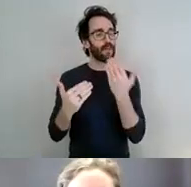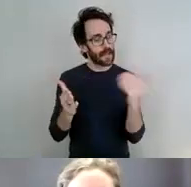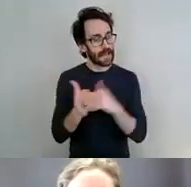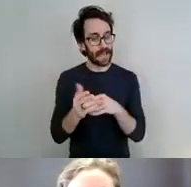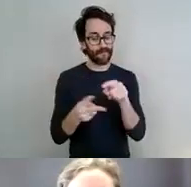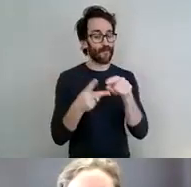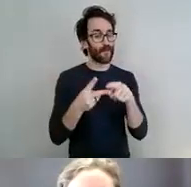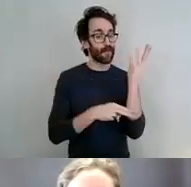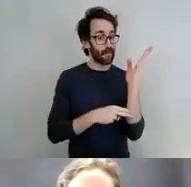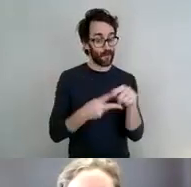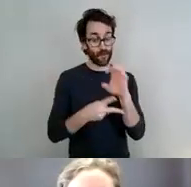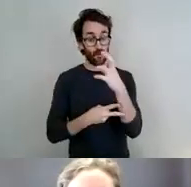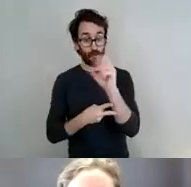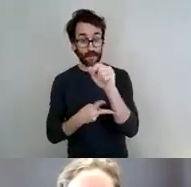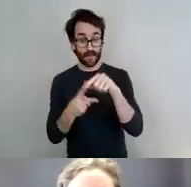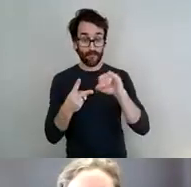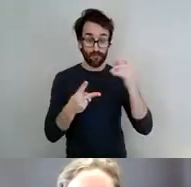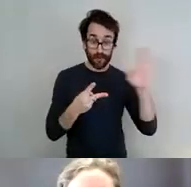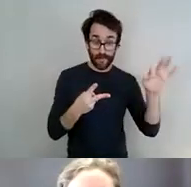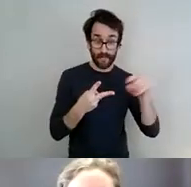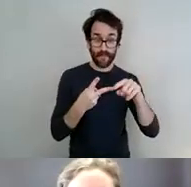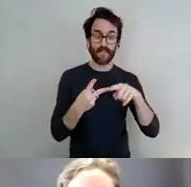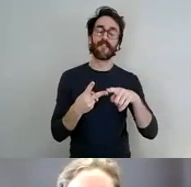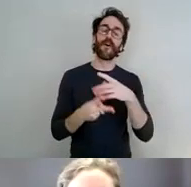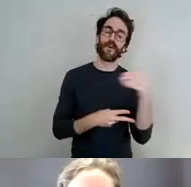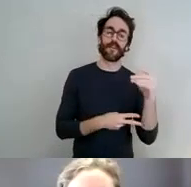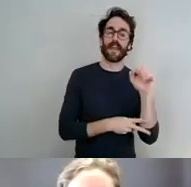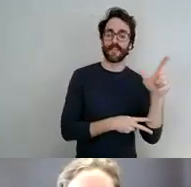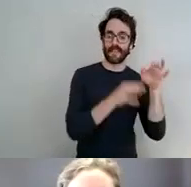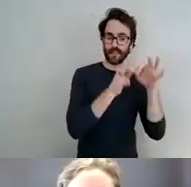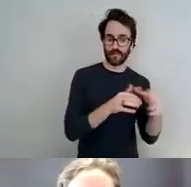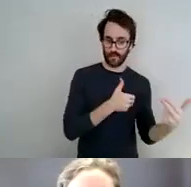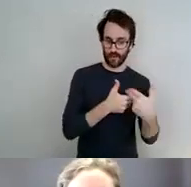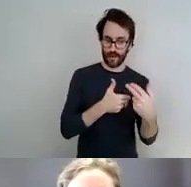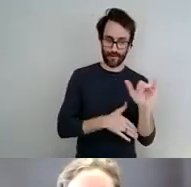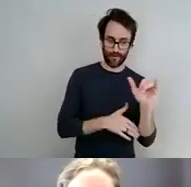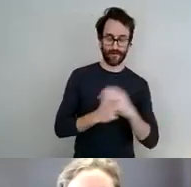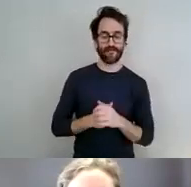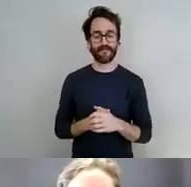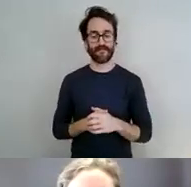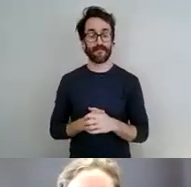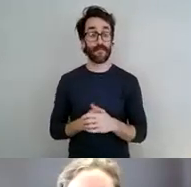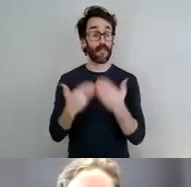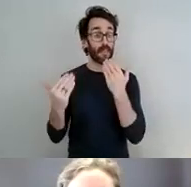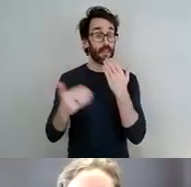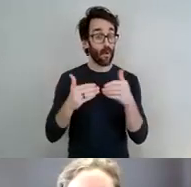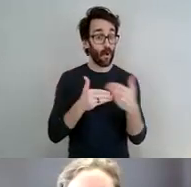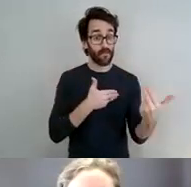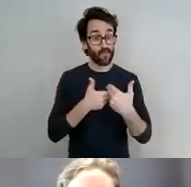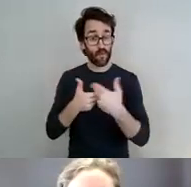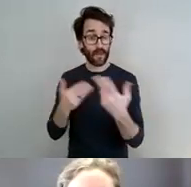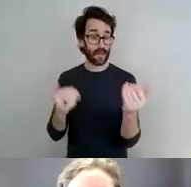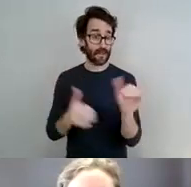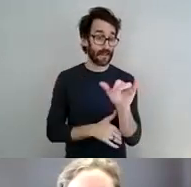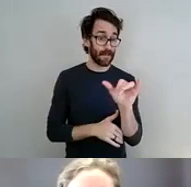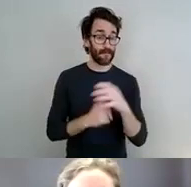speakers, both Chris and Jeff, and our ASL interpreters for joining us, and for all of you for participating today.